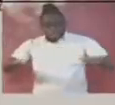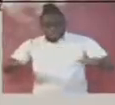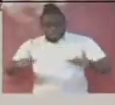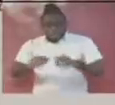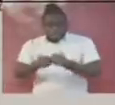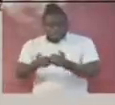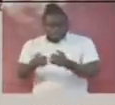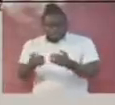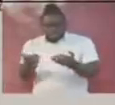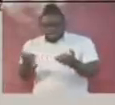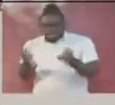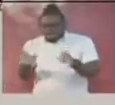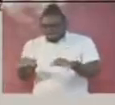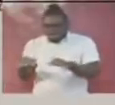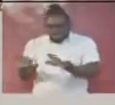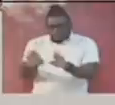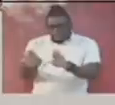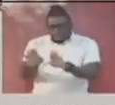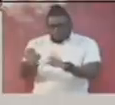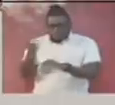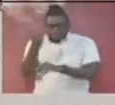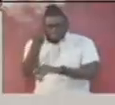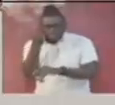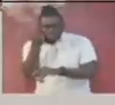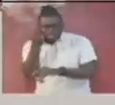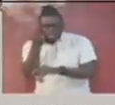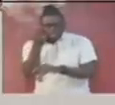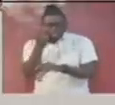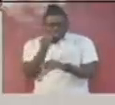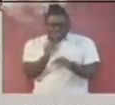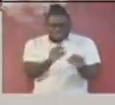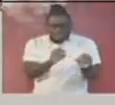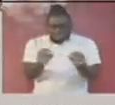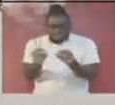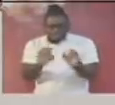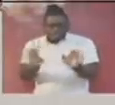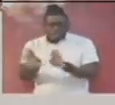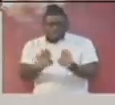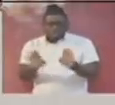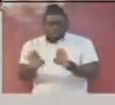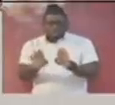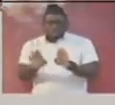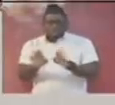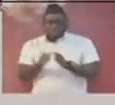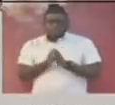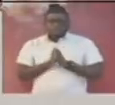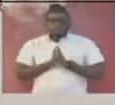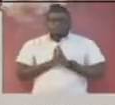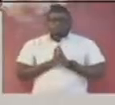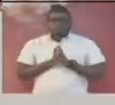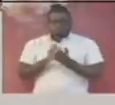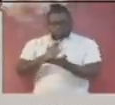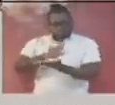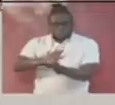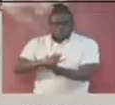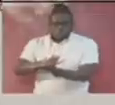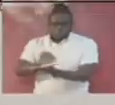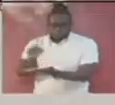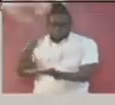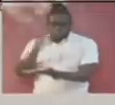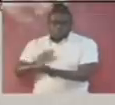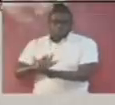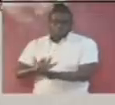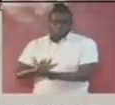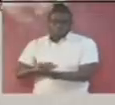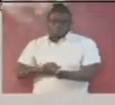over the past few months about the mental health impact of the COVID-19 pandemic, both globally and locally. And we've